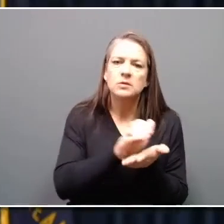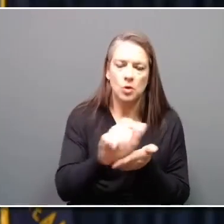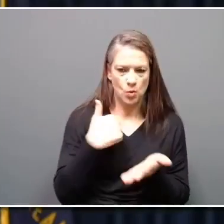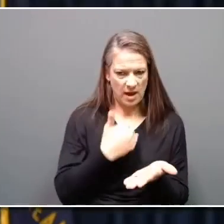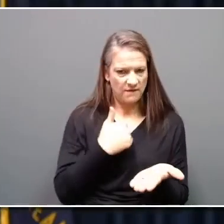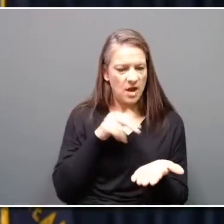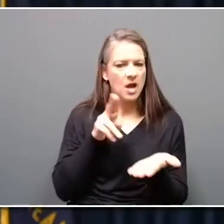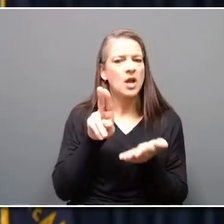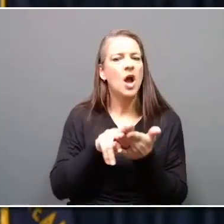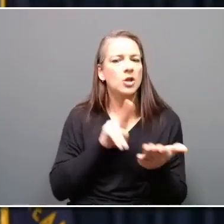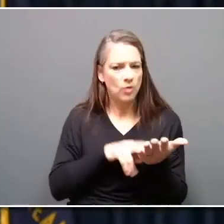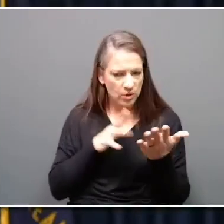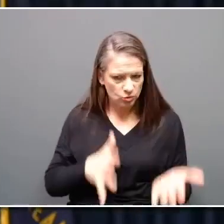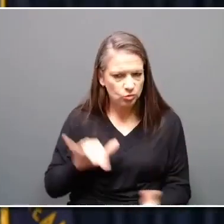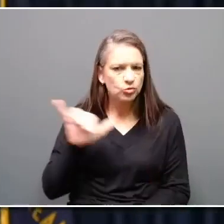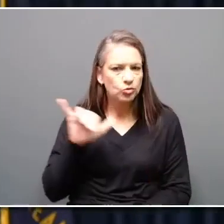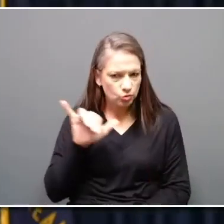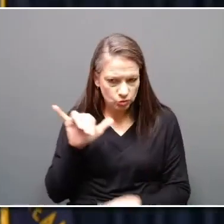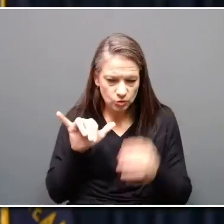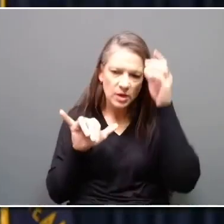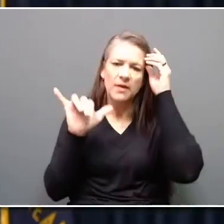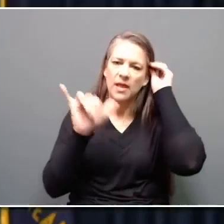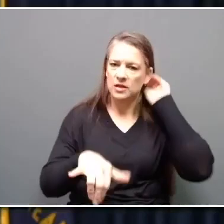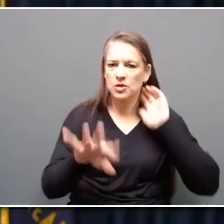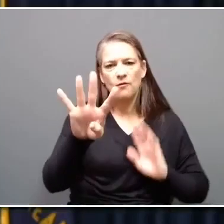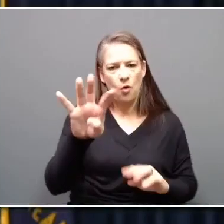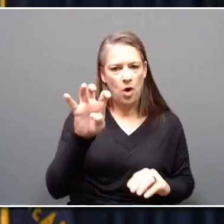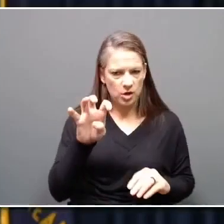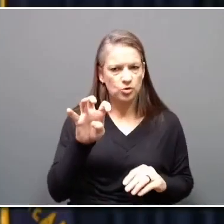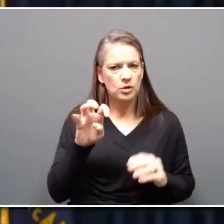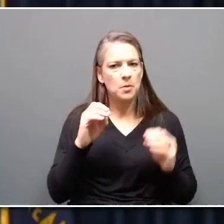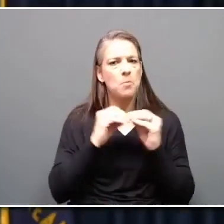their equipment. That's roughly 400 more pieces of equipment.